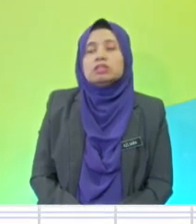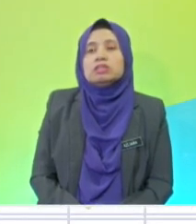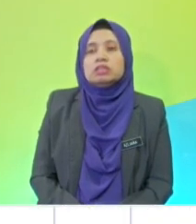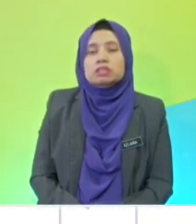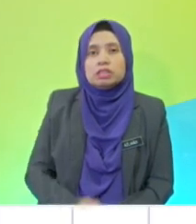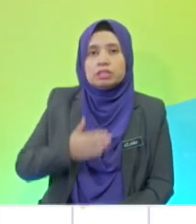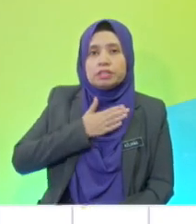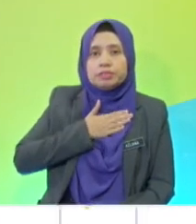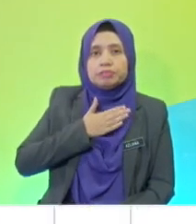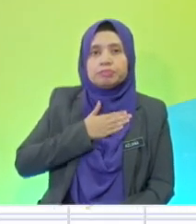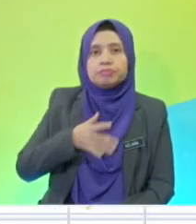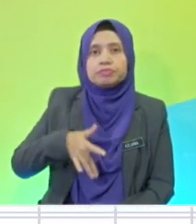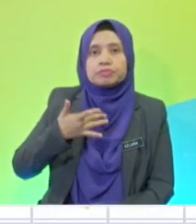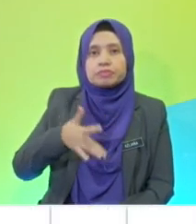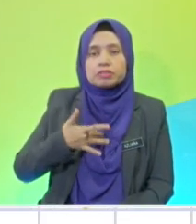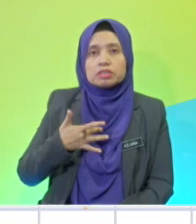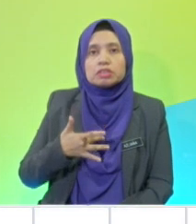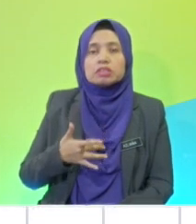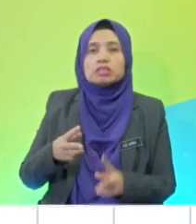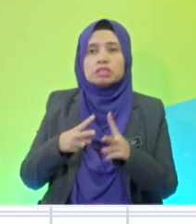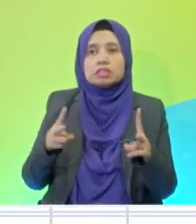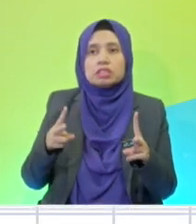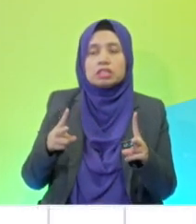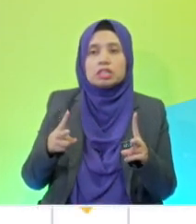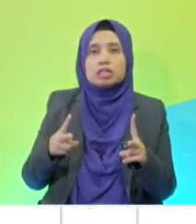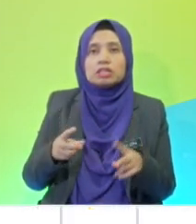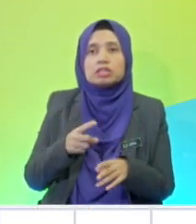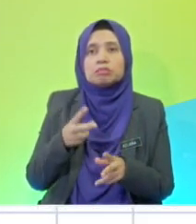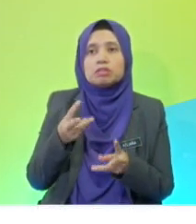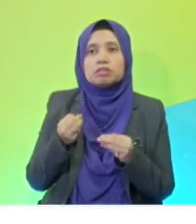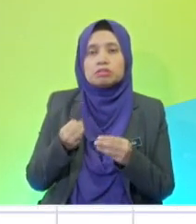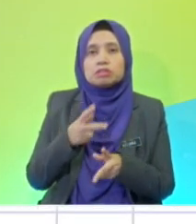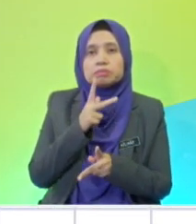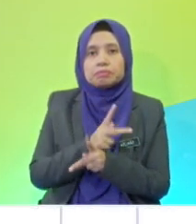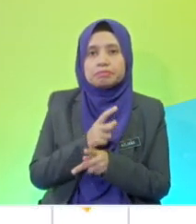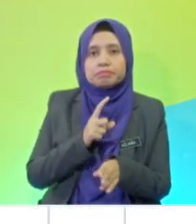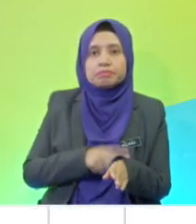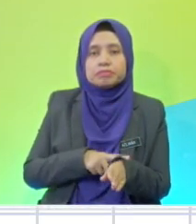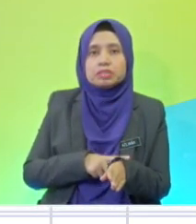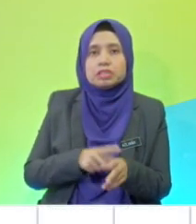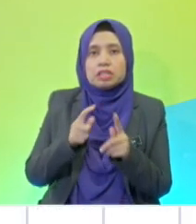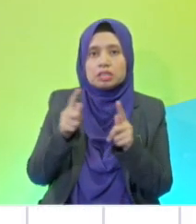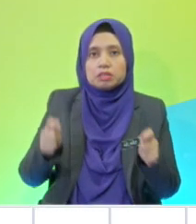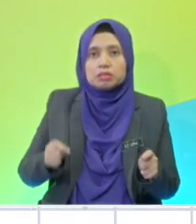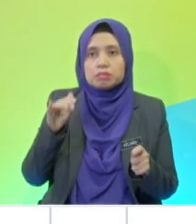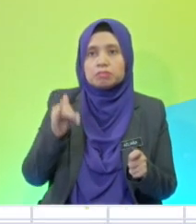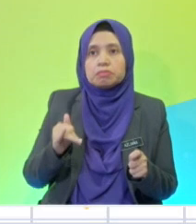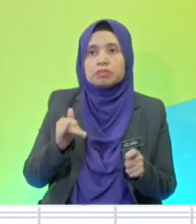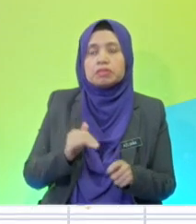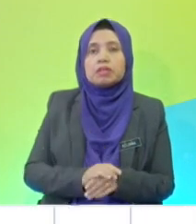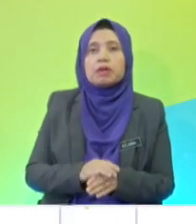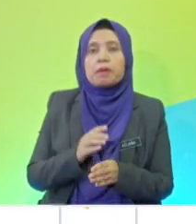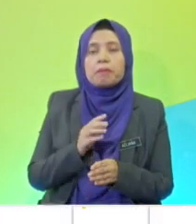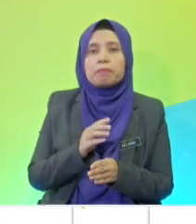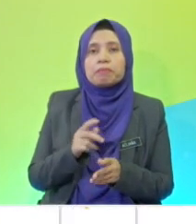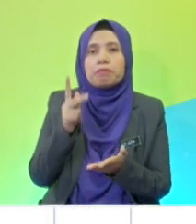My feeling is really thrilled and I want to keep my item is skateboard and I want to bury it somewhere in the park. Okay, he want to bury